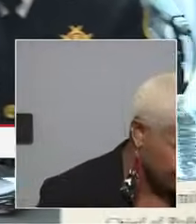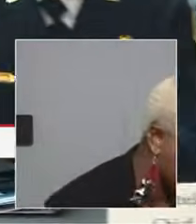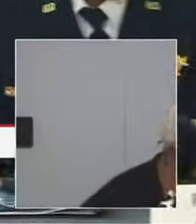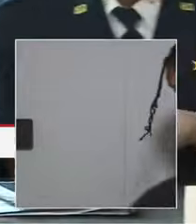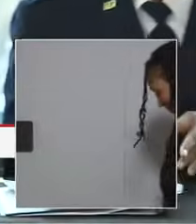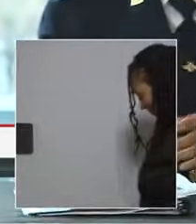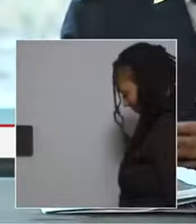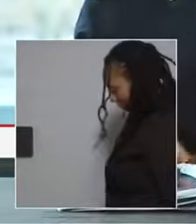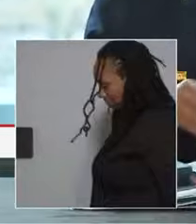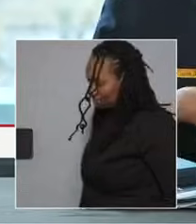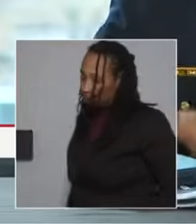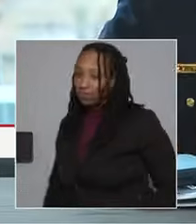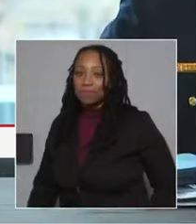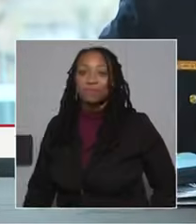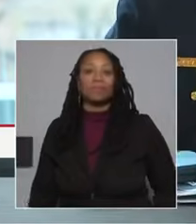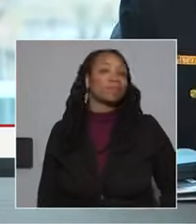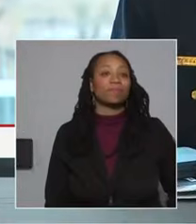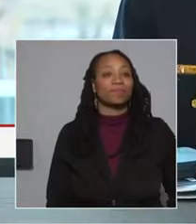One.